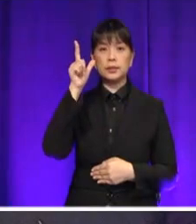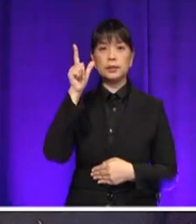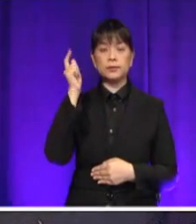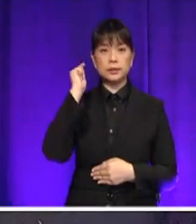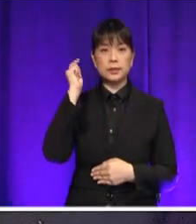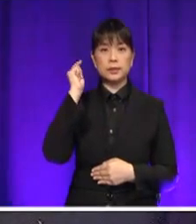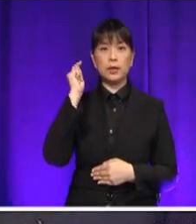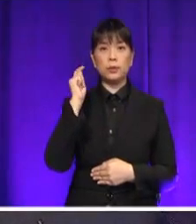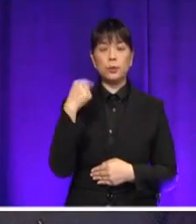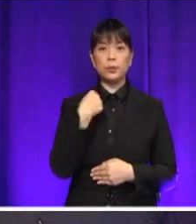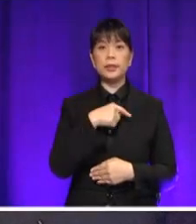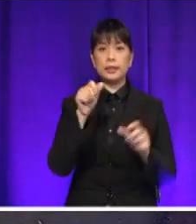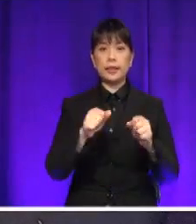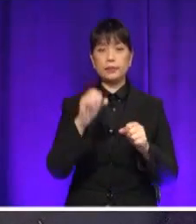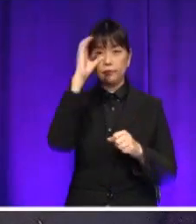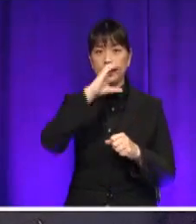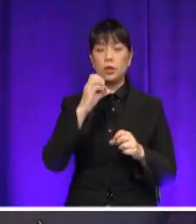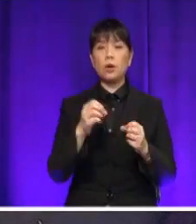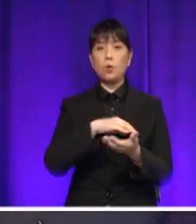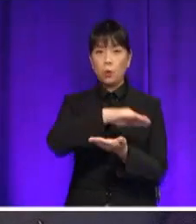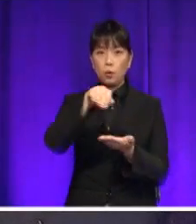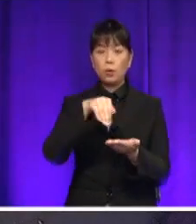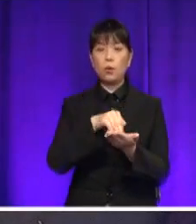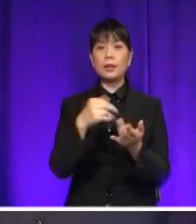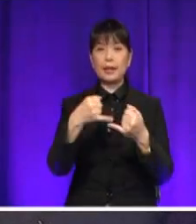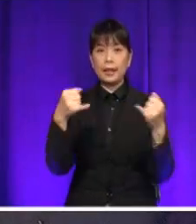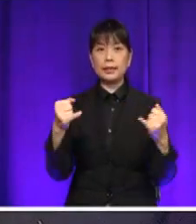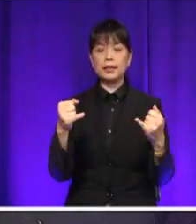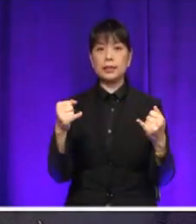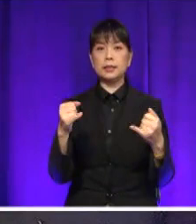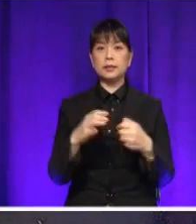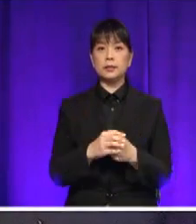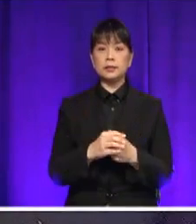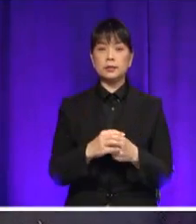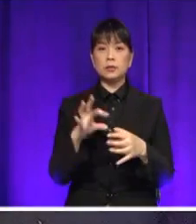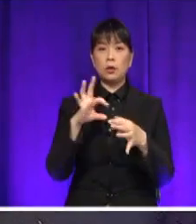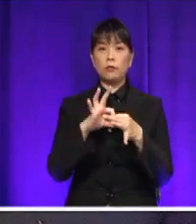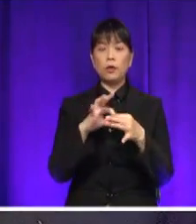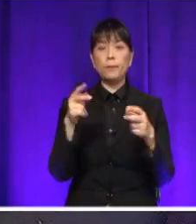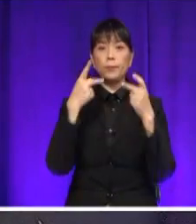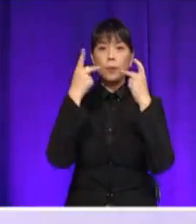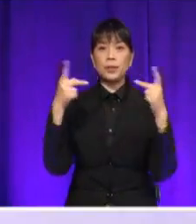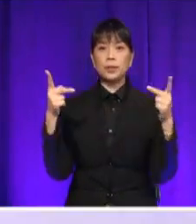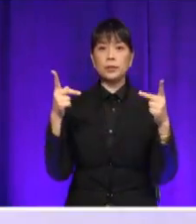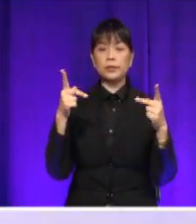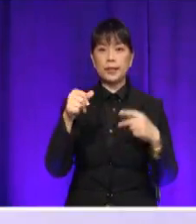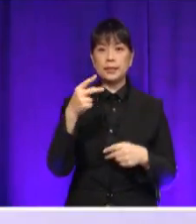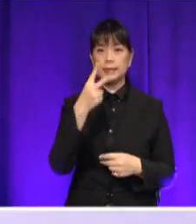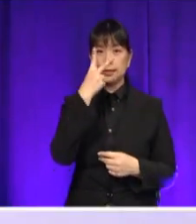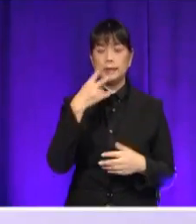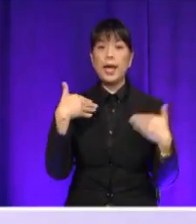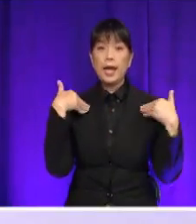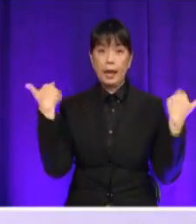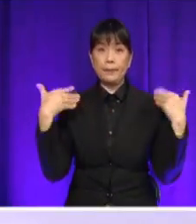in almost all kind of gadgets. Yes. All right. And obviously the most popular would be a happy emoji.